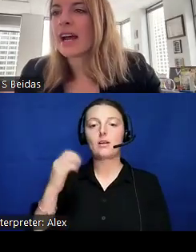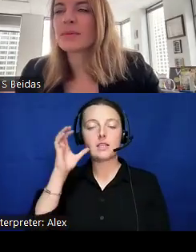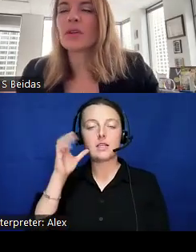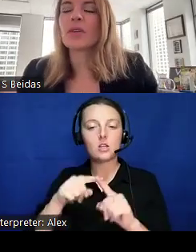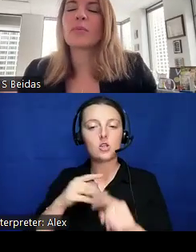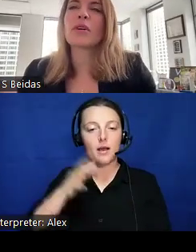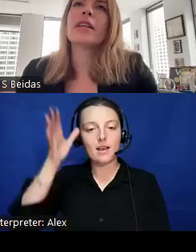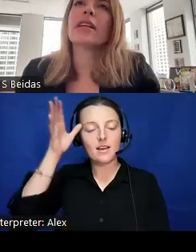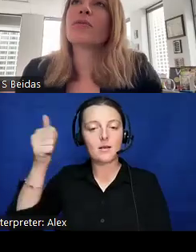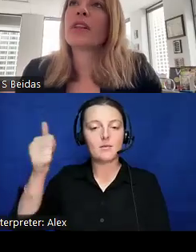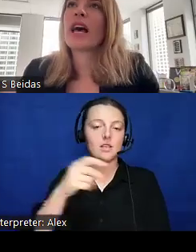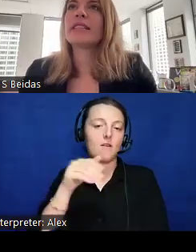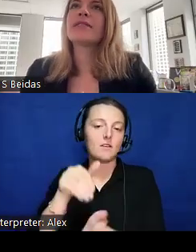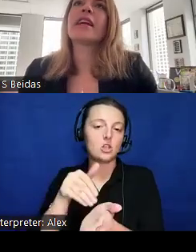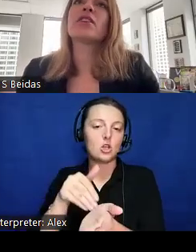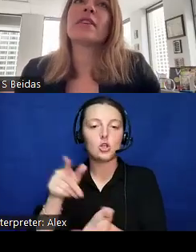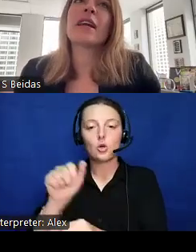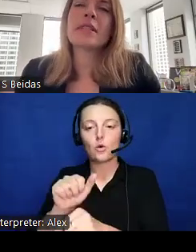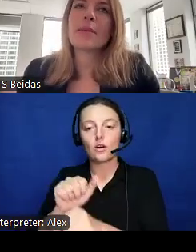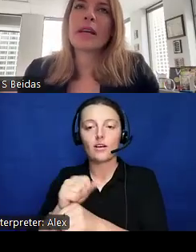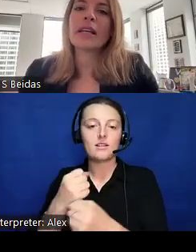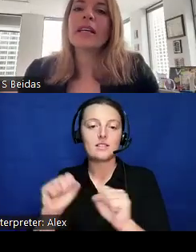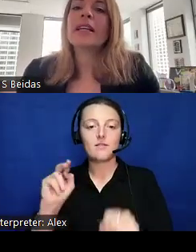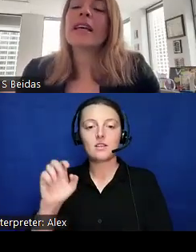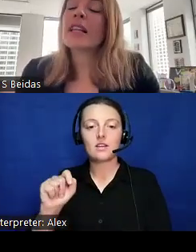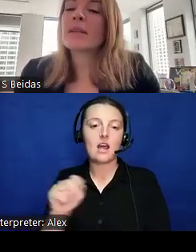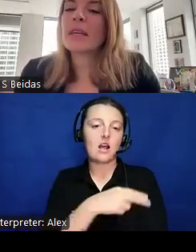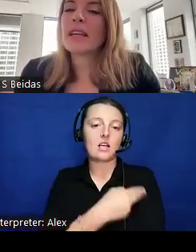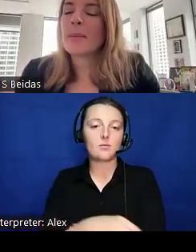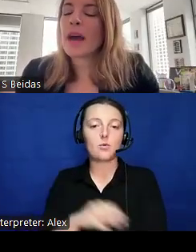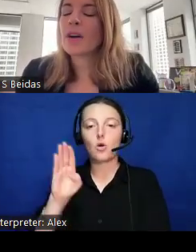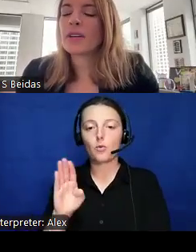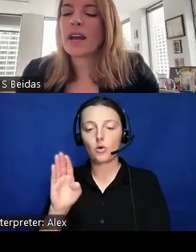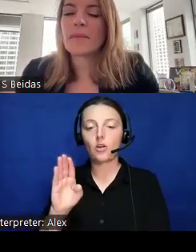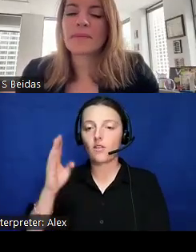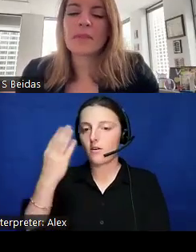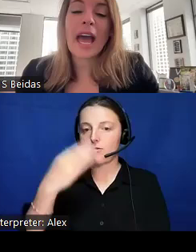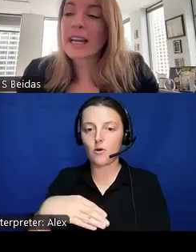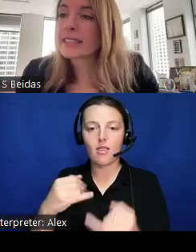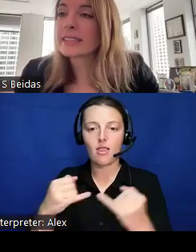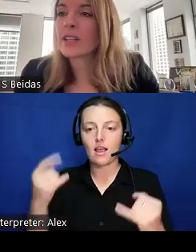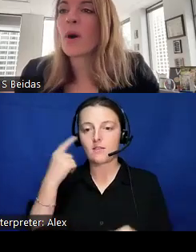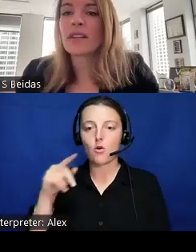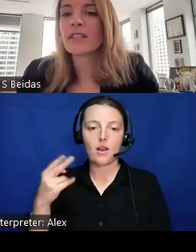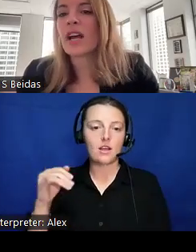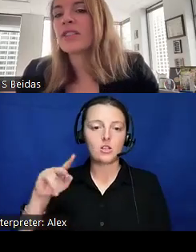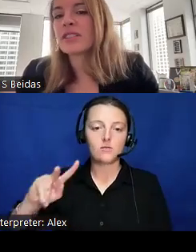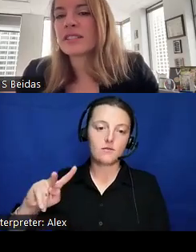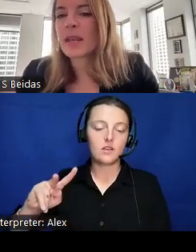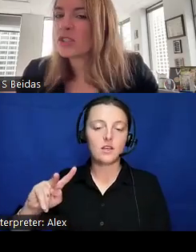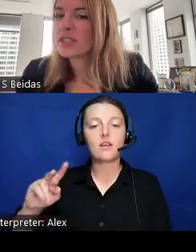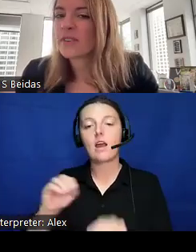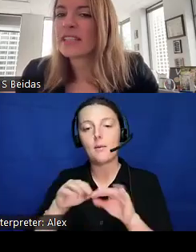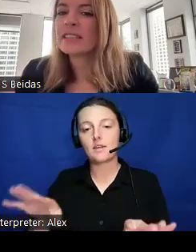was working in a safety net hospital in Brooklyn on the front lines of the HIV epidemic, telling me about the access and